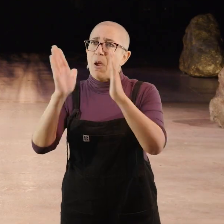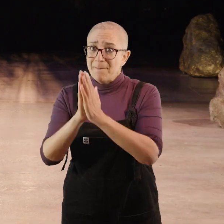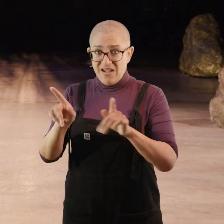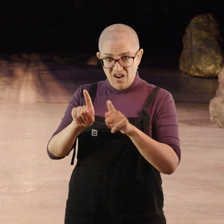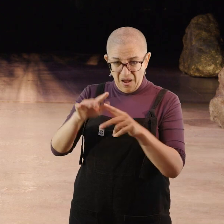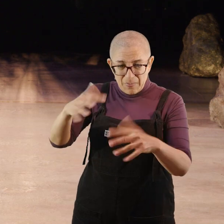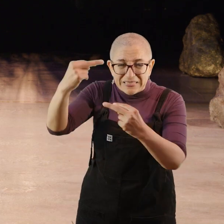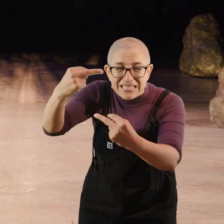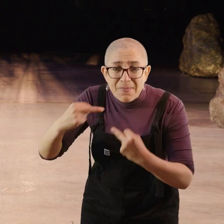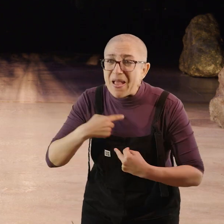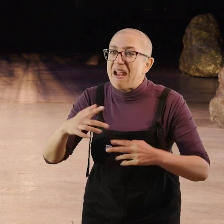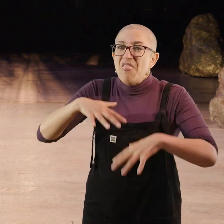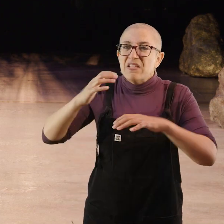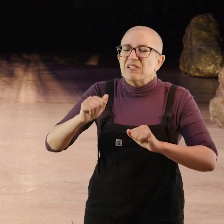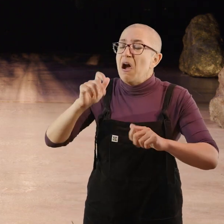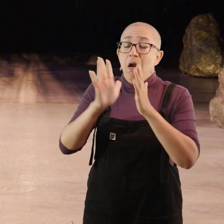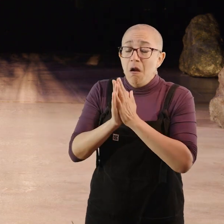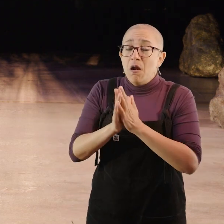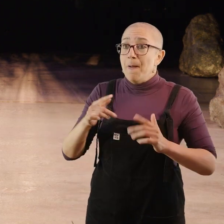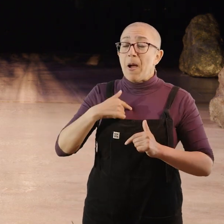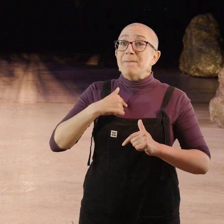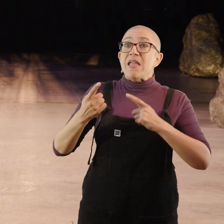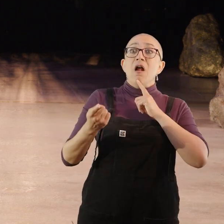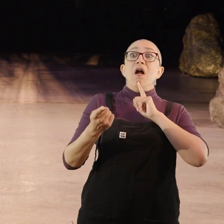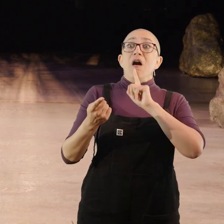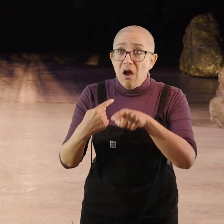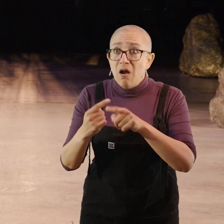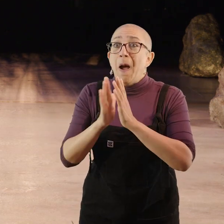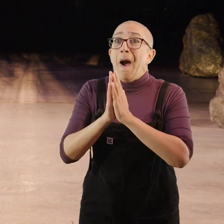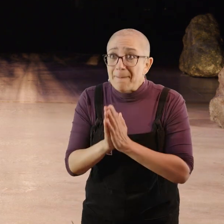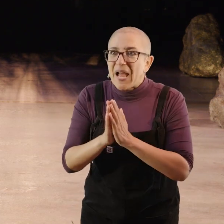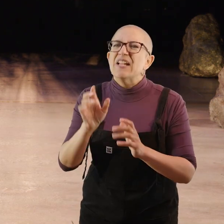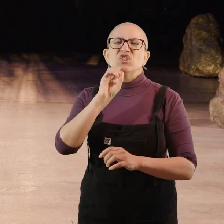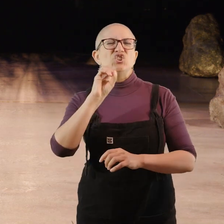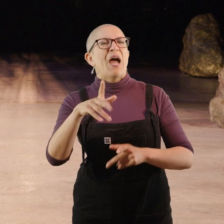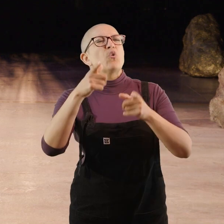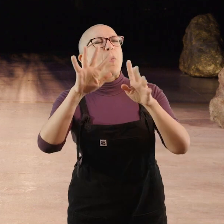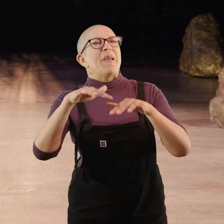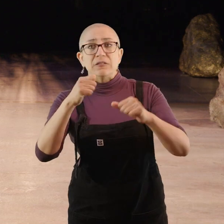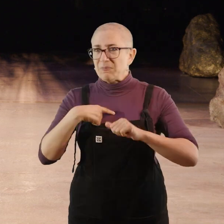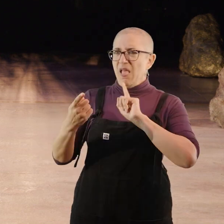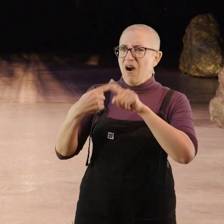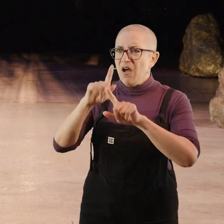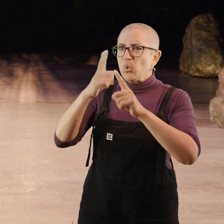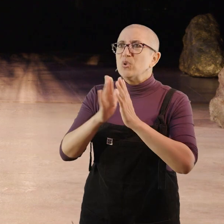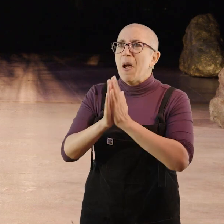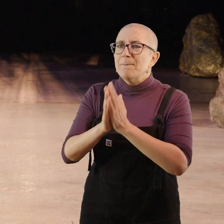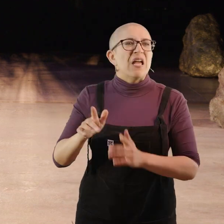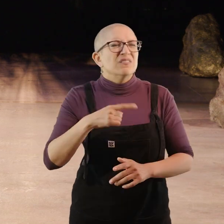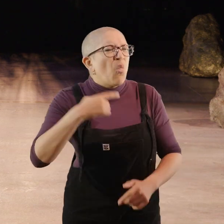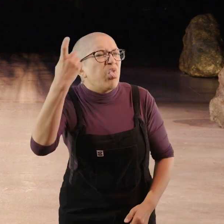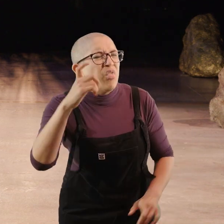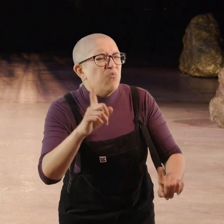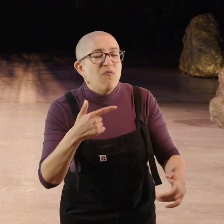hands. Listening their fear, I could not say amen when they did say, God bless us. Consider it not so deeply. Wherefore could I not